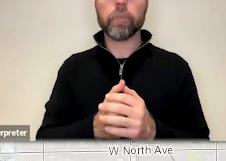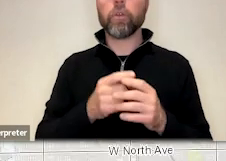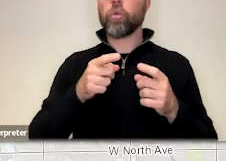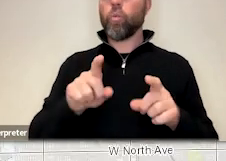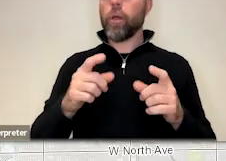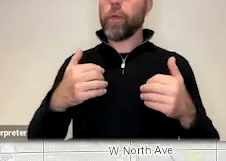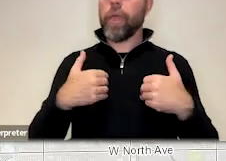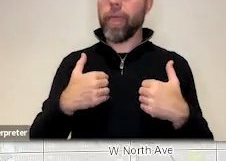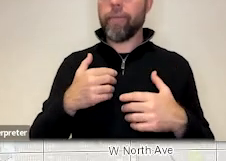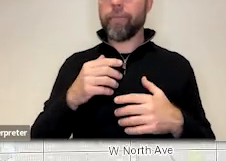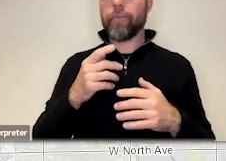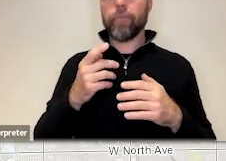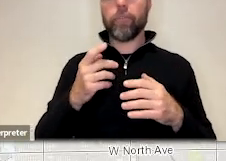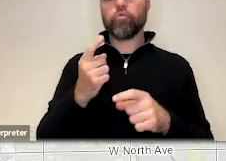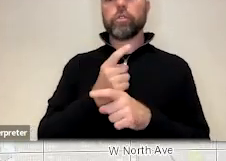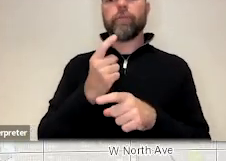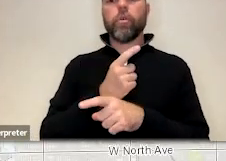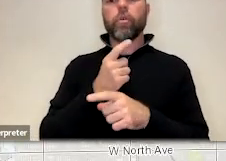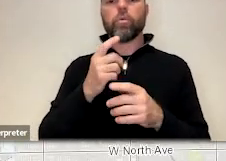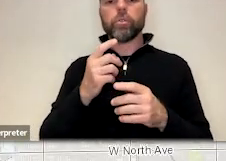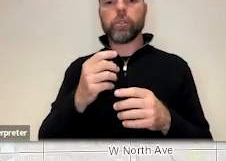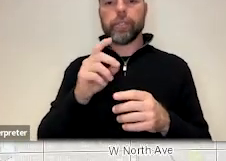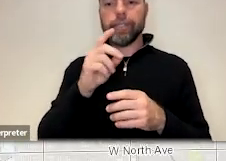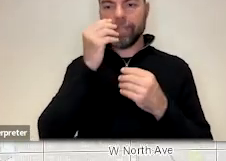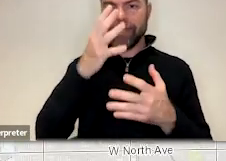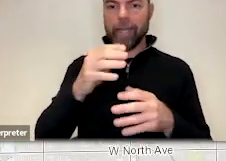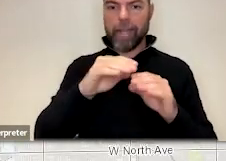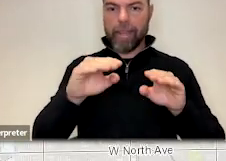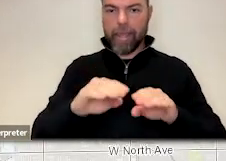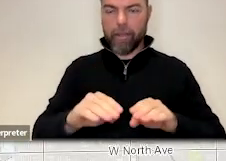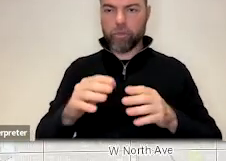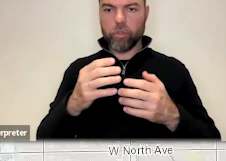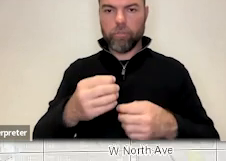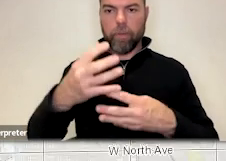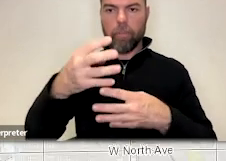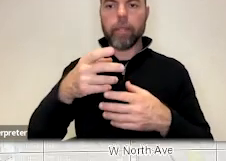our default data layers populated, let's take a look at some of the